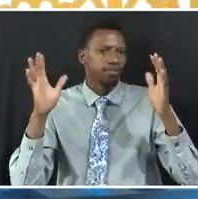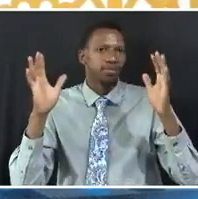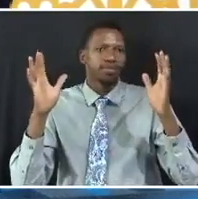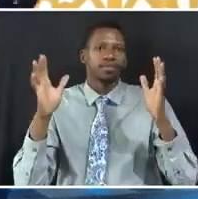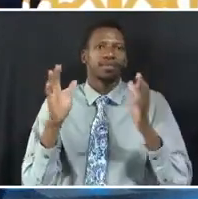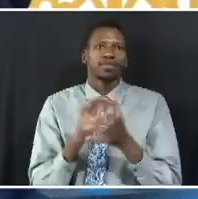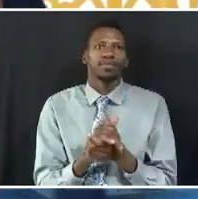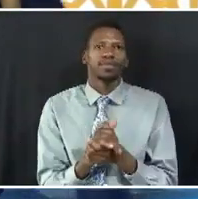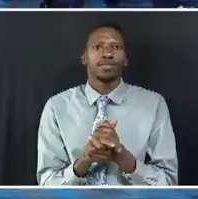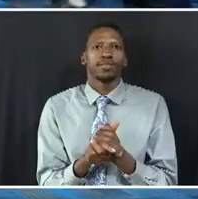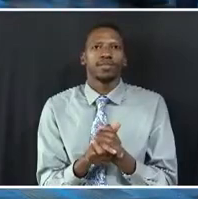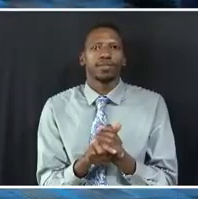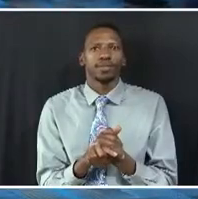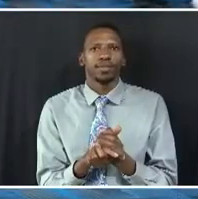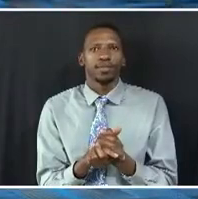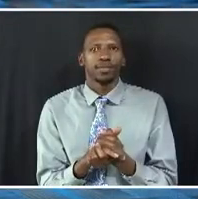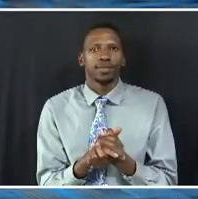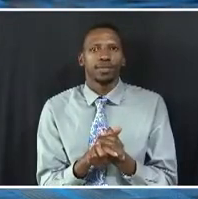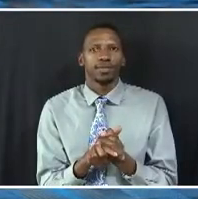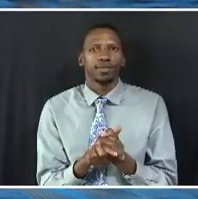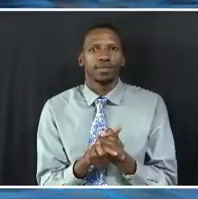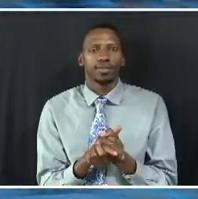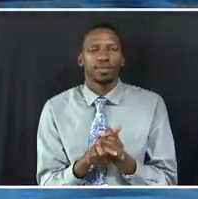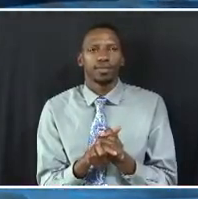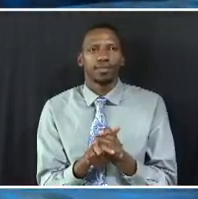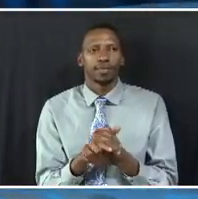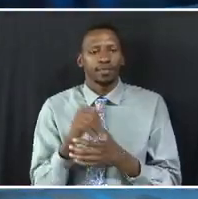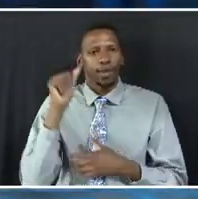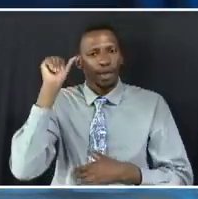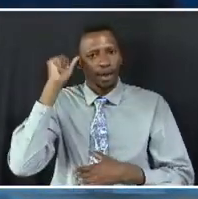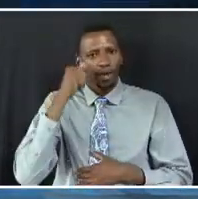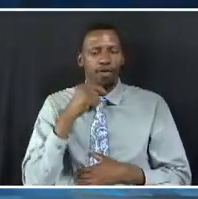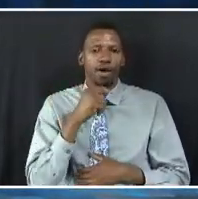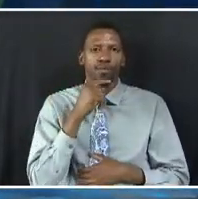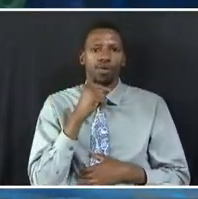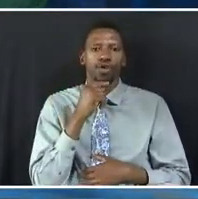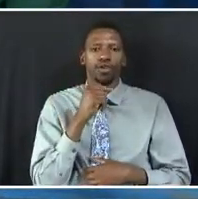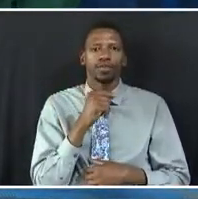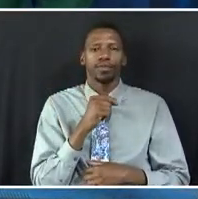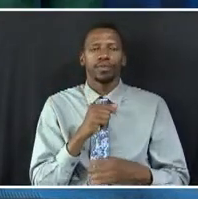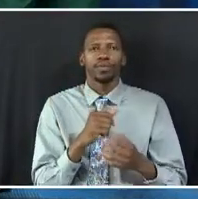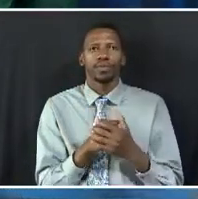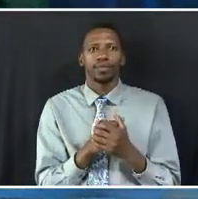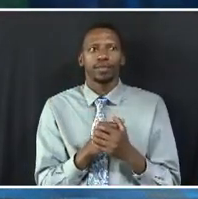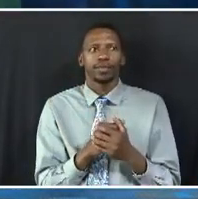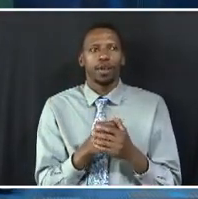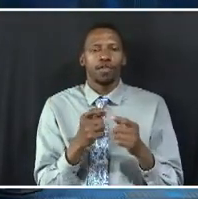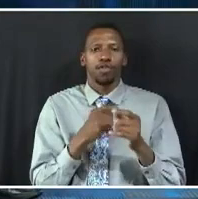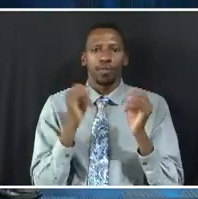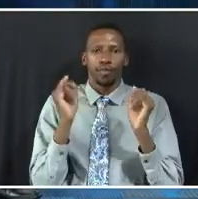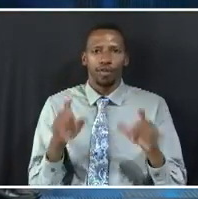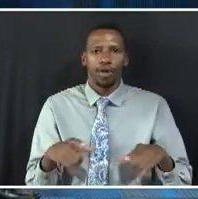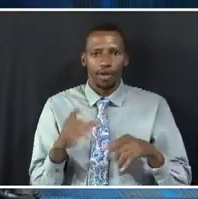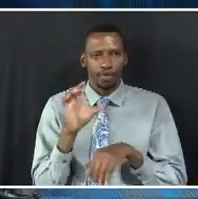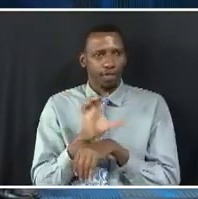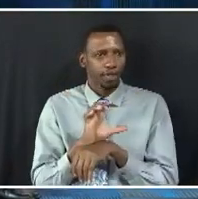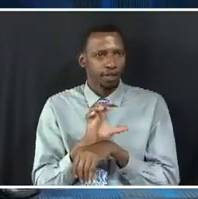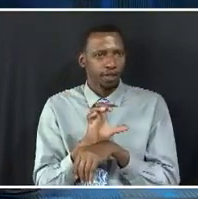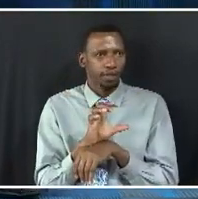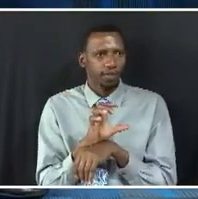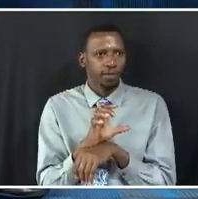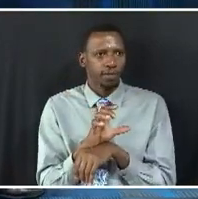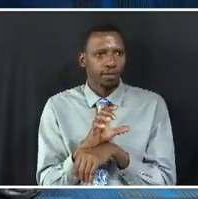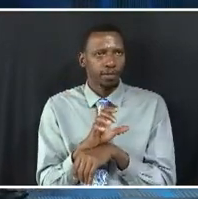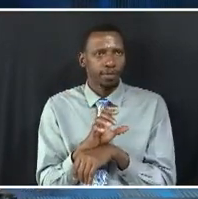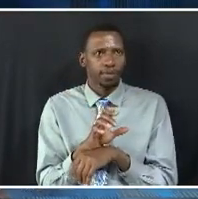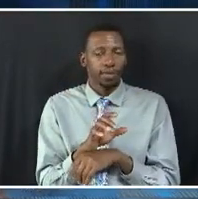Thank you. Nice boys. Go and get a seat. Very sharp flying marines of New Life Church.